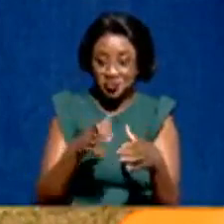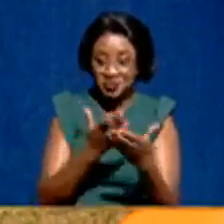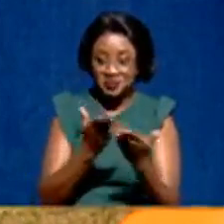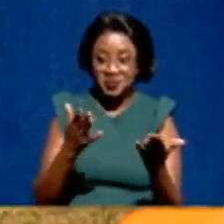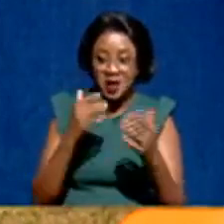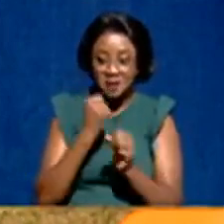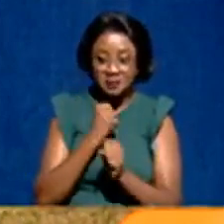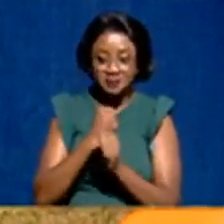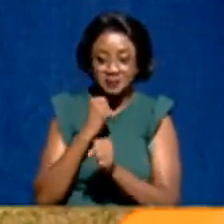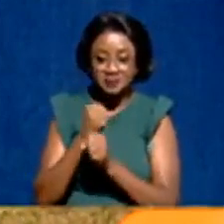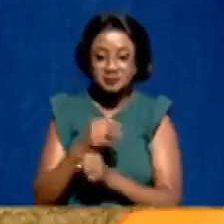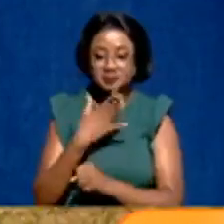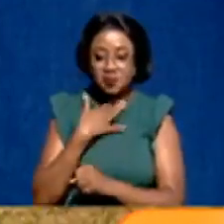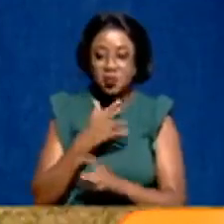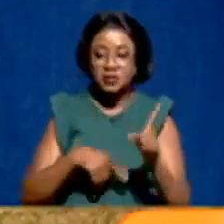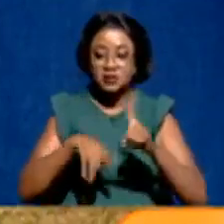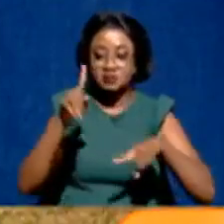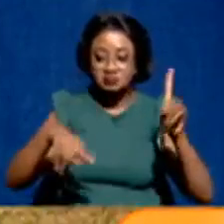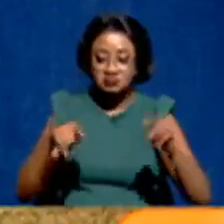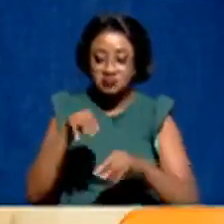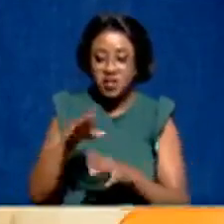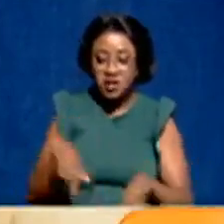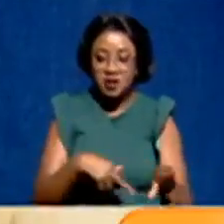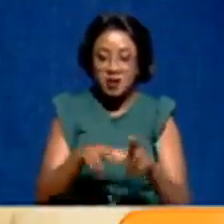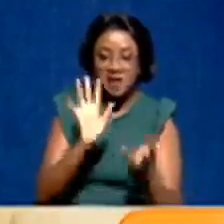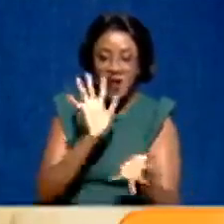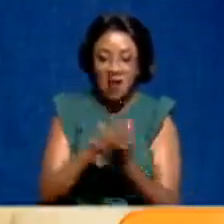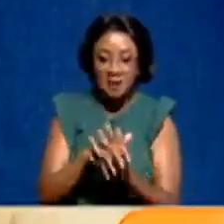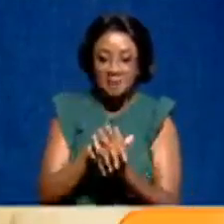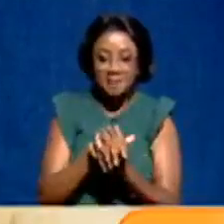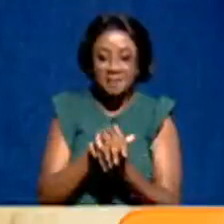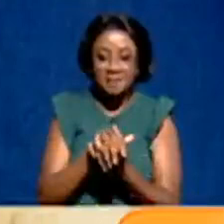in the restoration of the biodiversity here in Tana River County cannot be